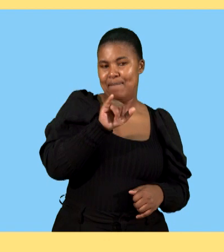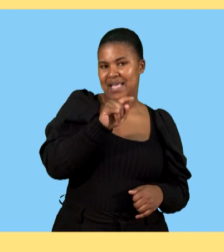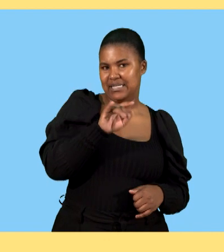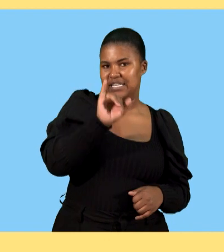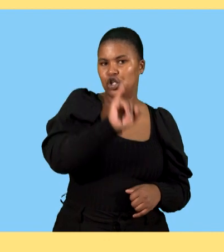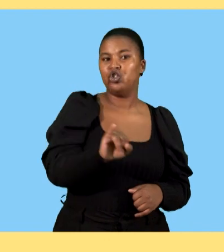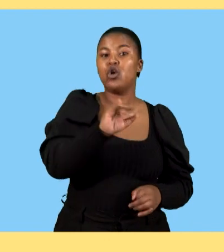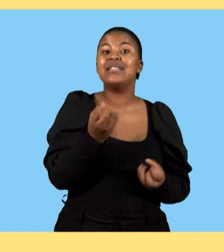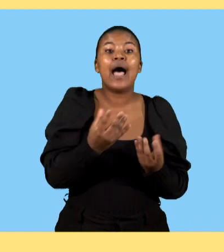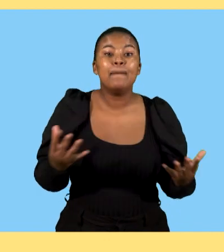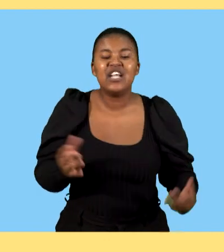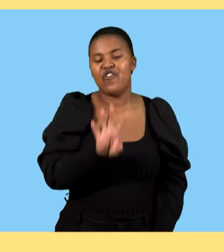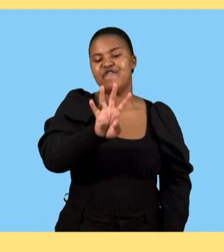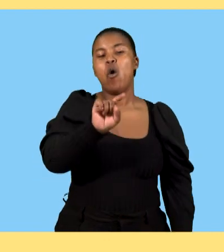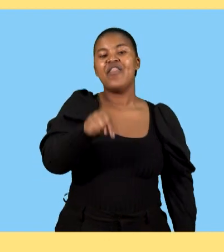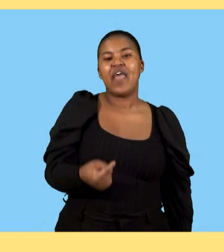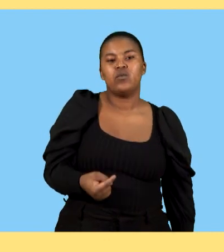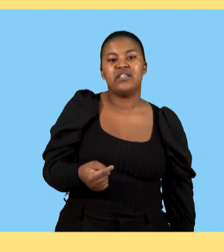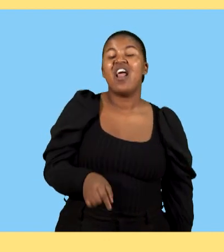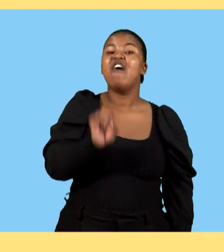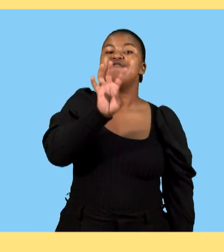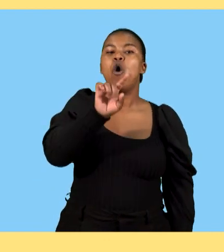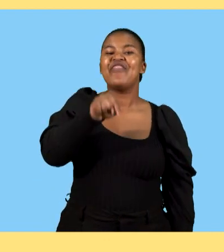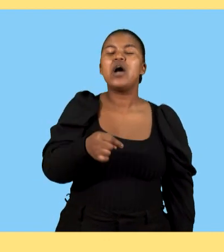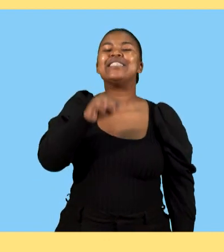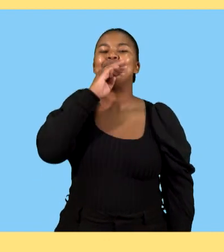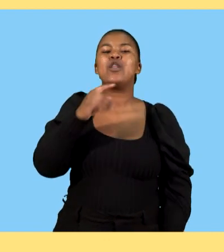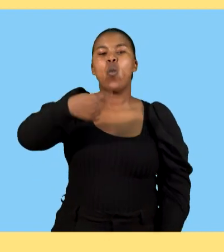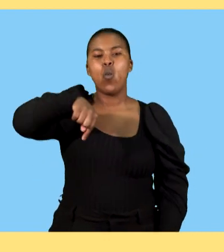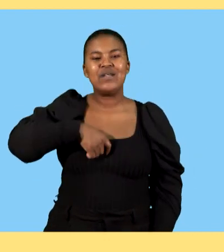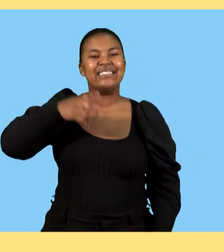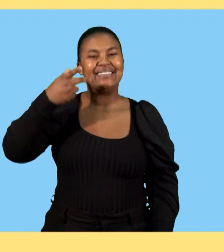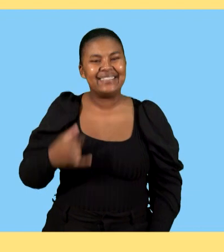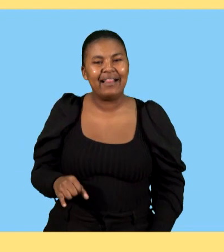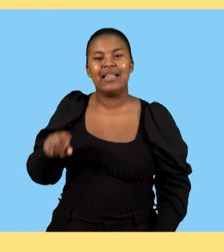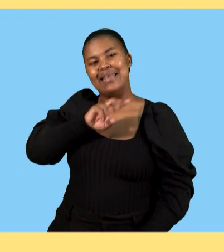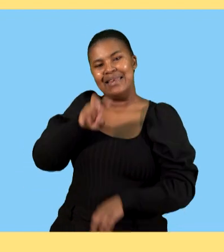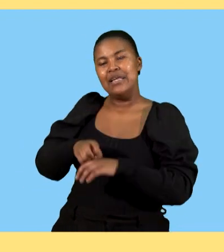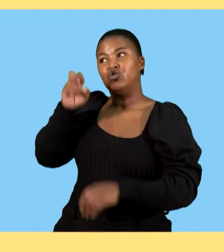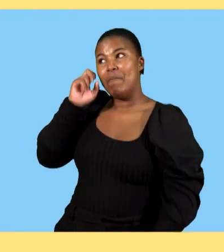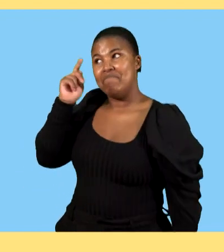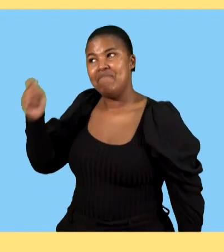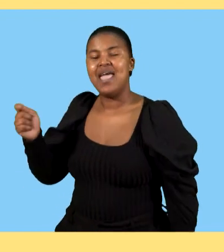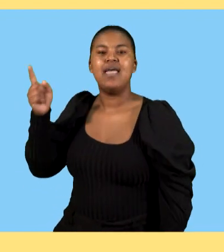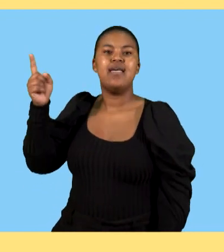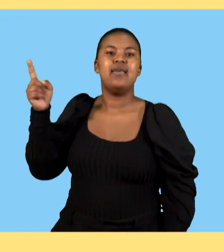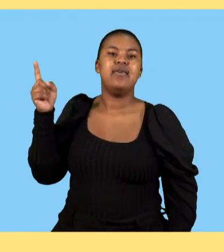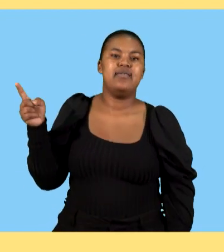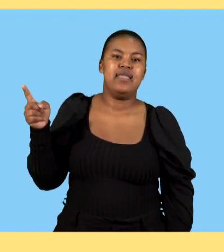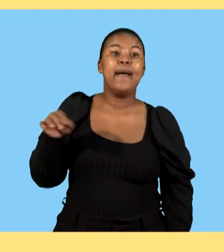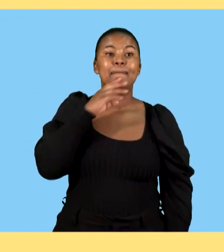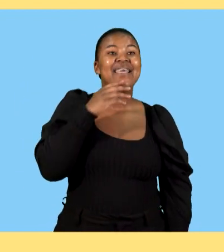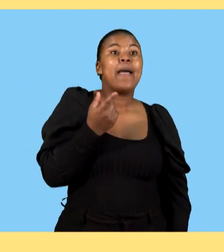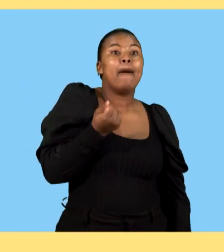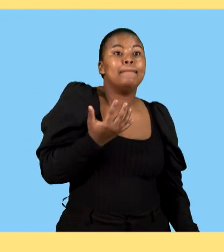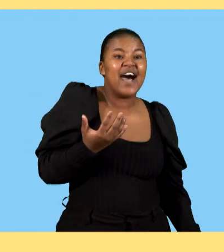is 4,000. The 4,000 is what is still owing the amount that is accrued.